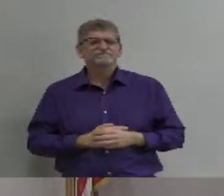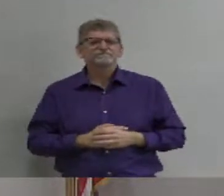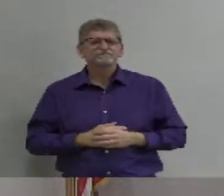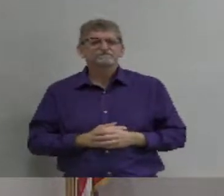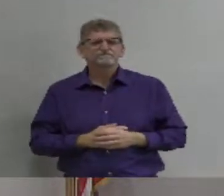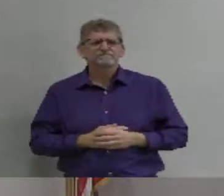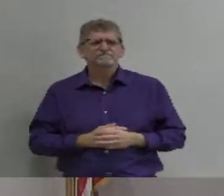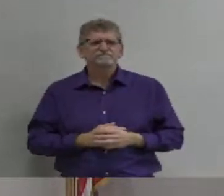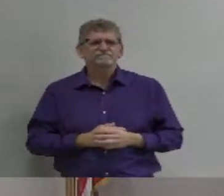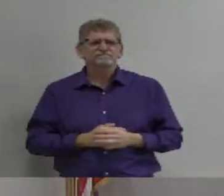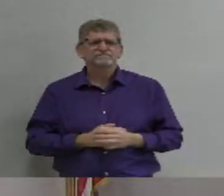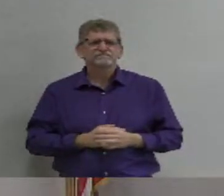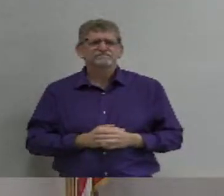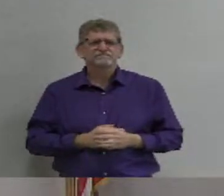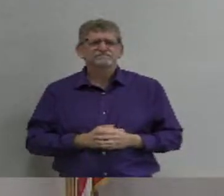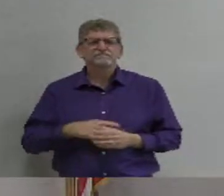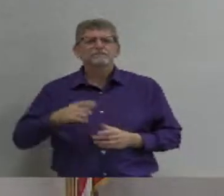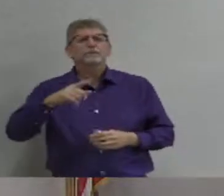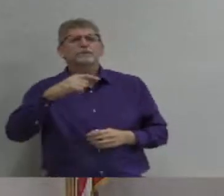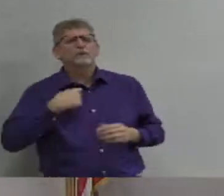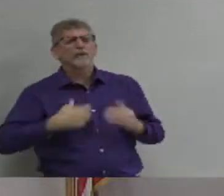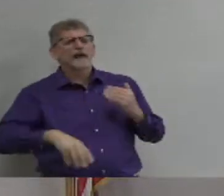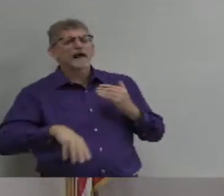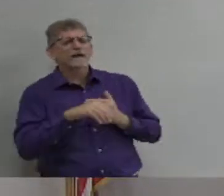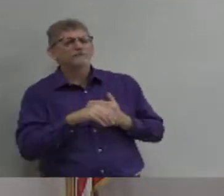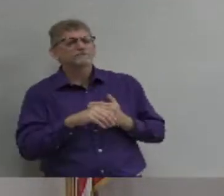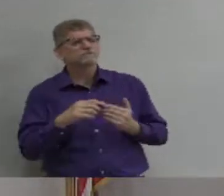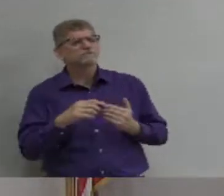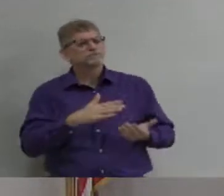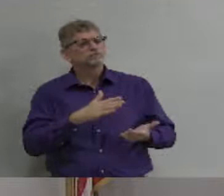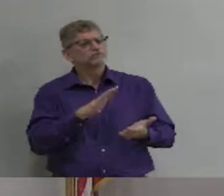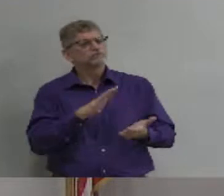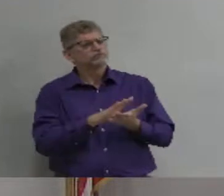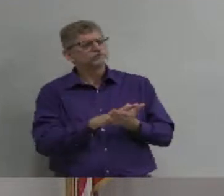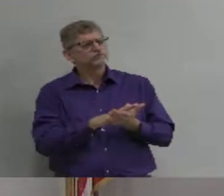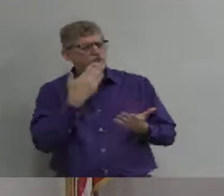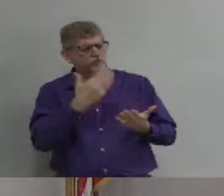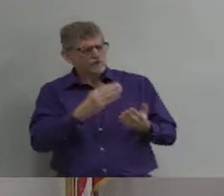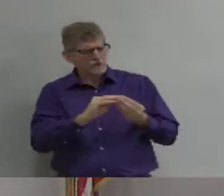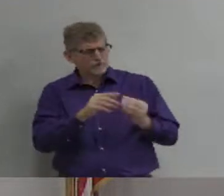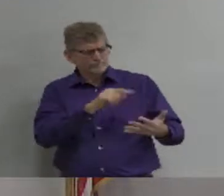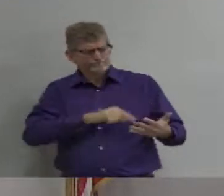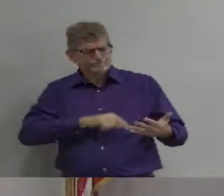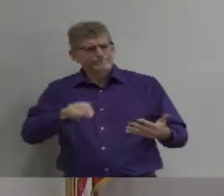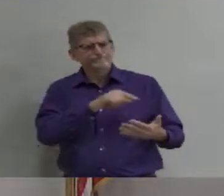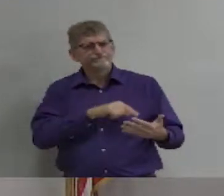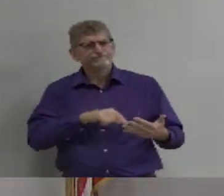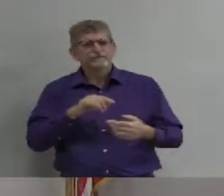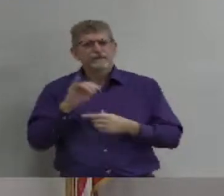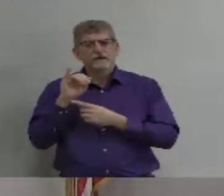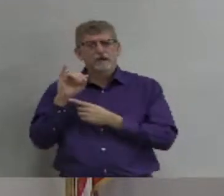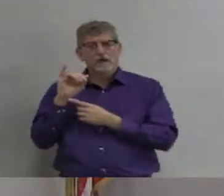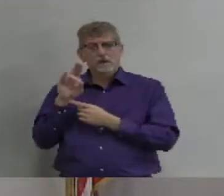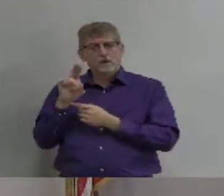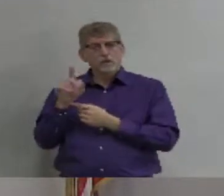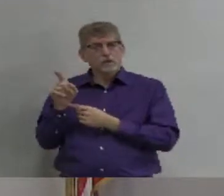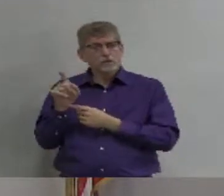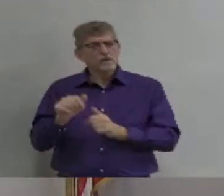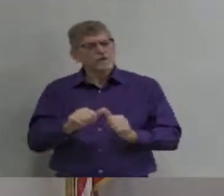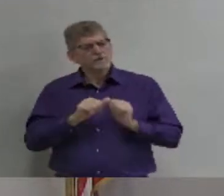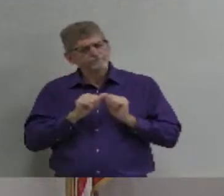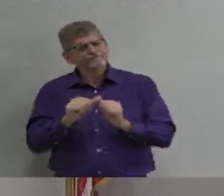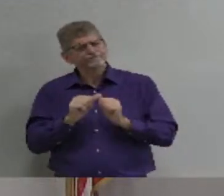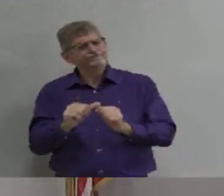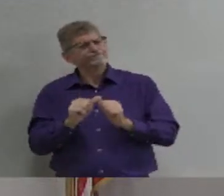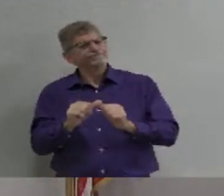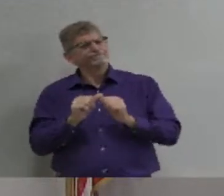I'll just add to complement the numbers that Dr. Adler referenced. So at IU Health Arnett, we continue our vaccine site. We're providing